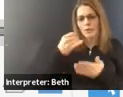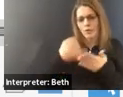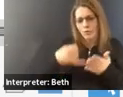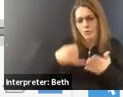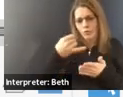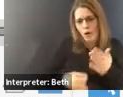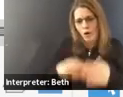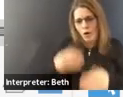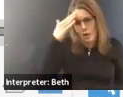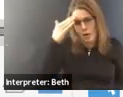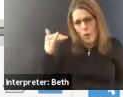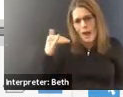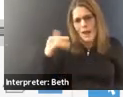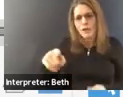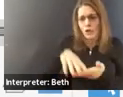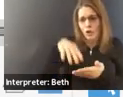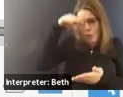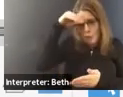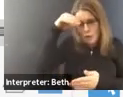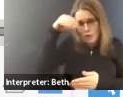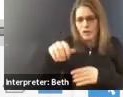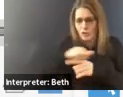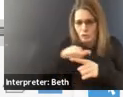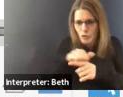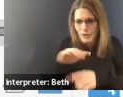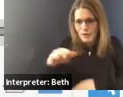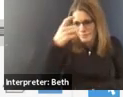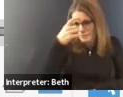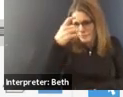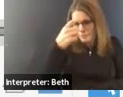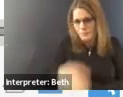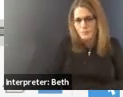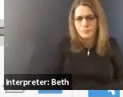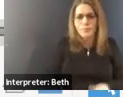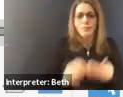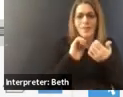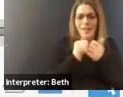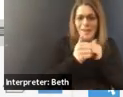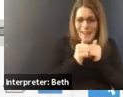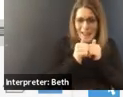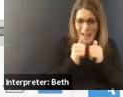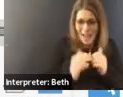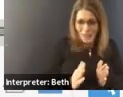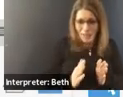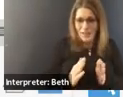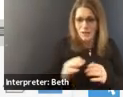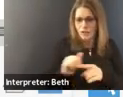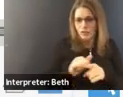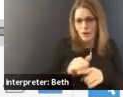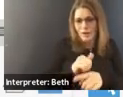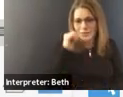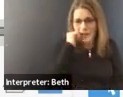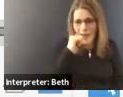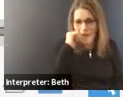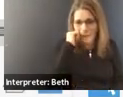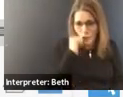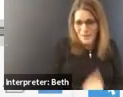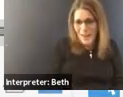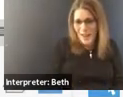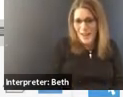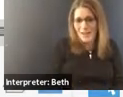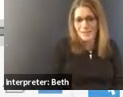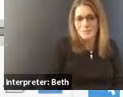are training, right? An athlete trains every day. You